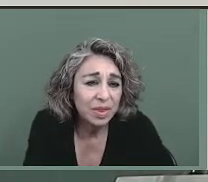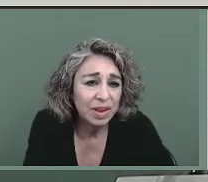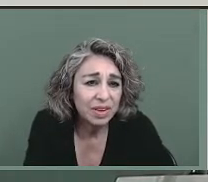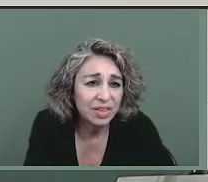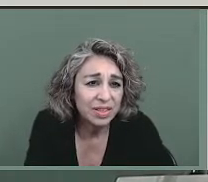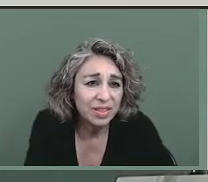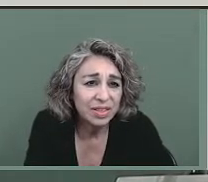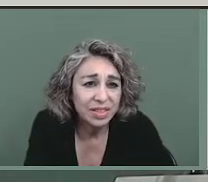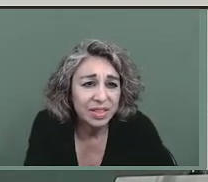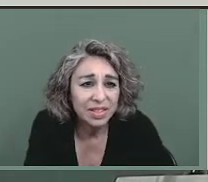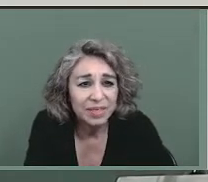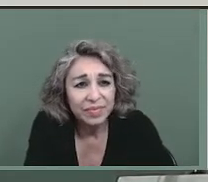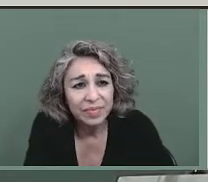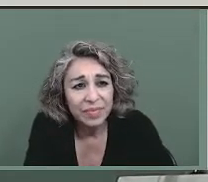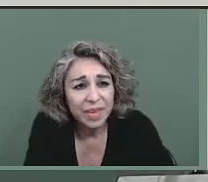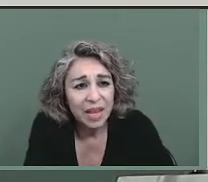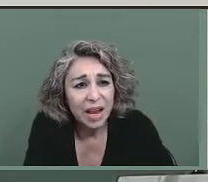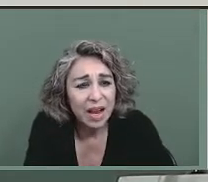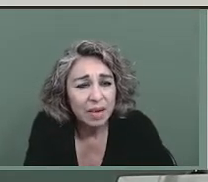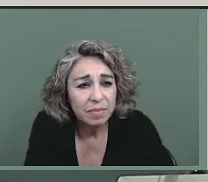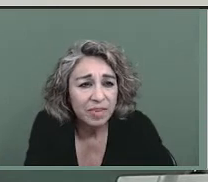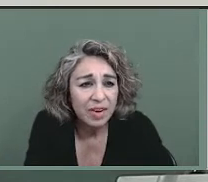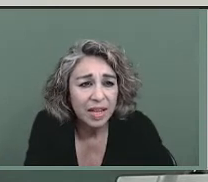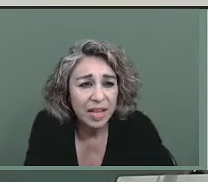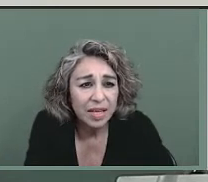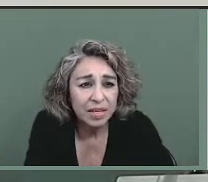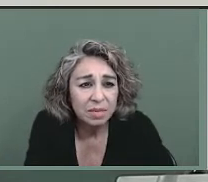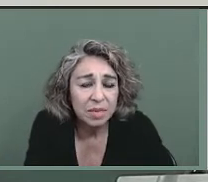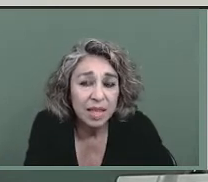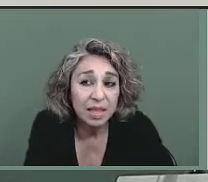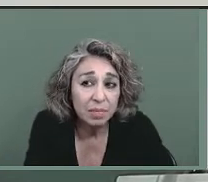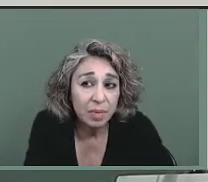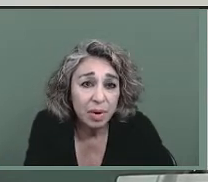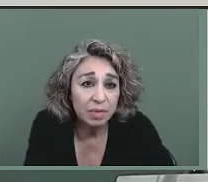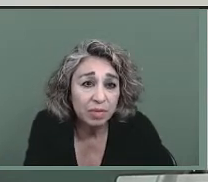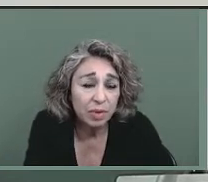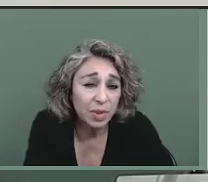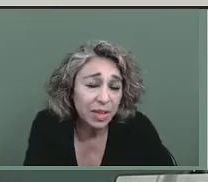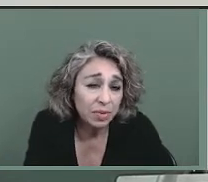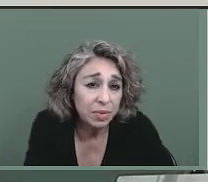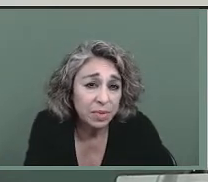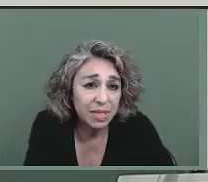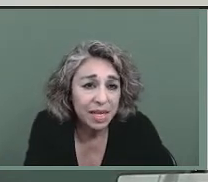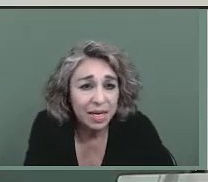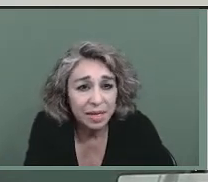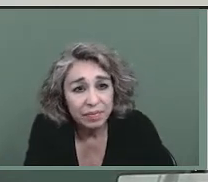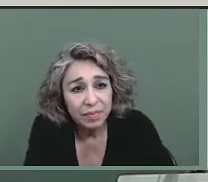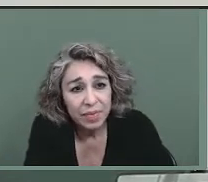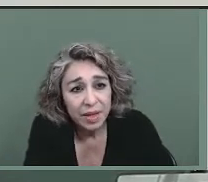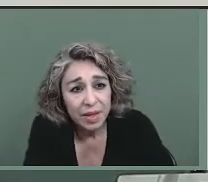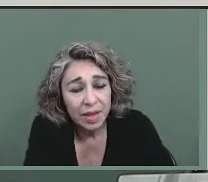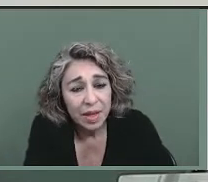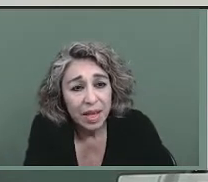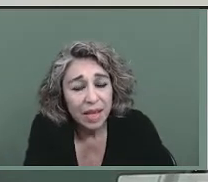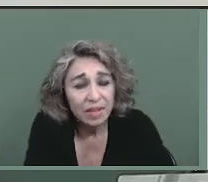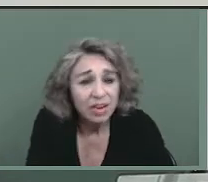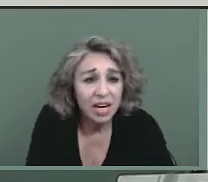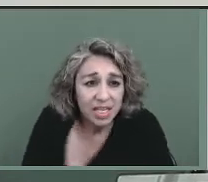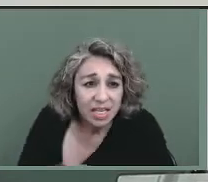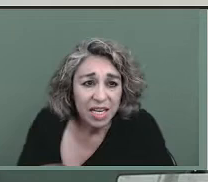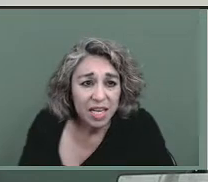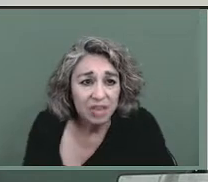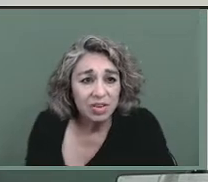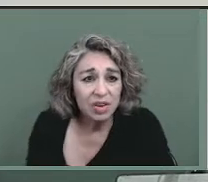with doctors and nurses. I am very glad to meet them for what they represent. And they're